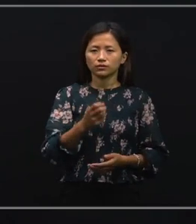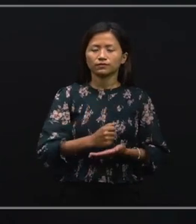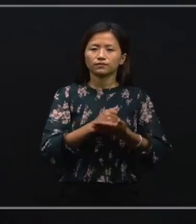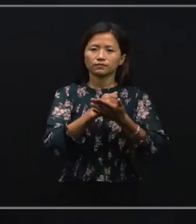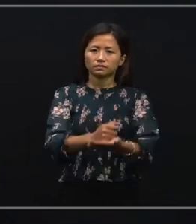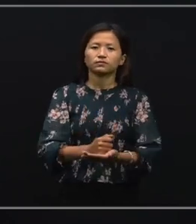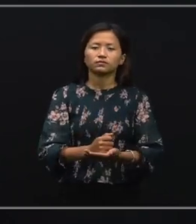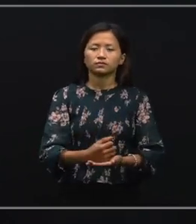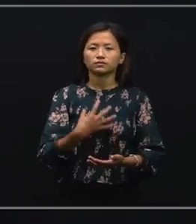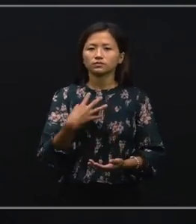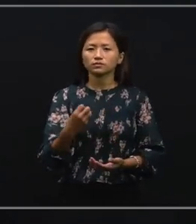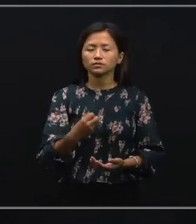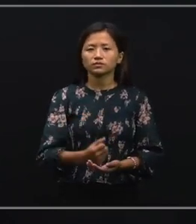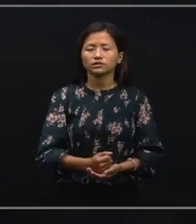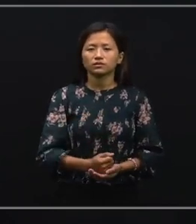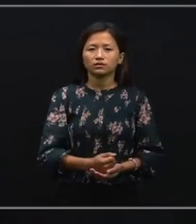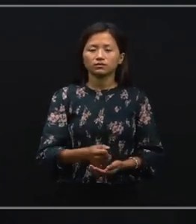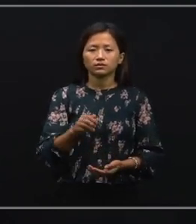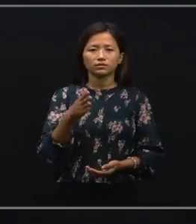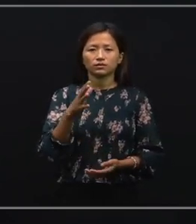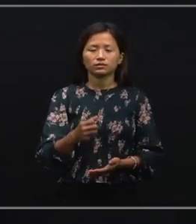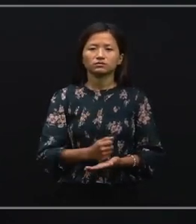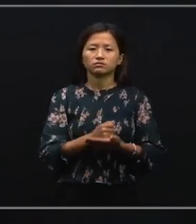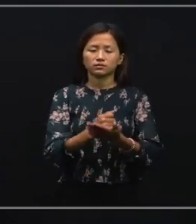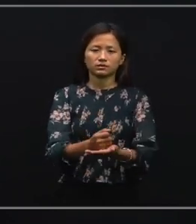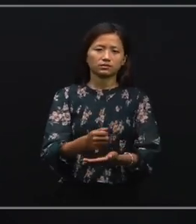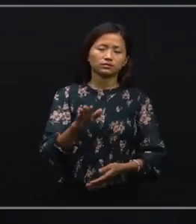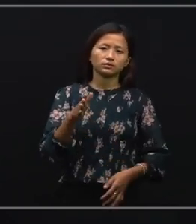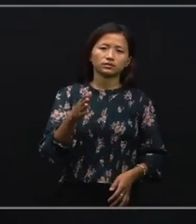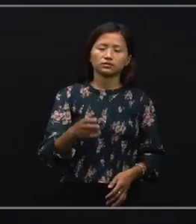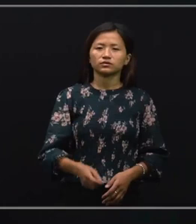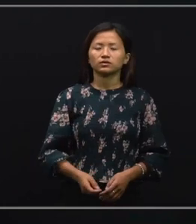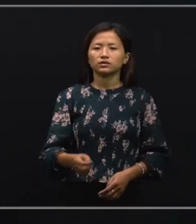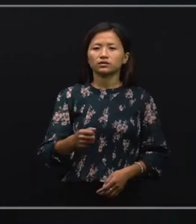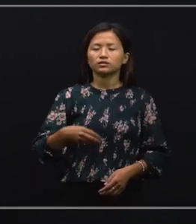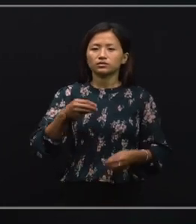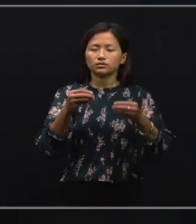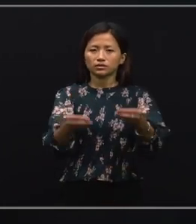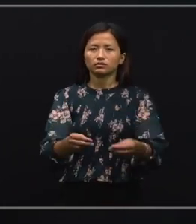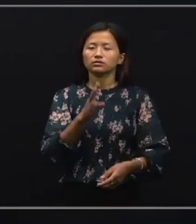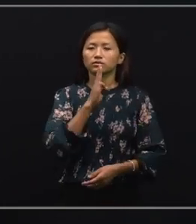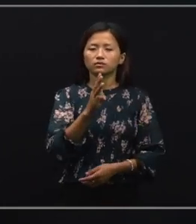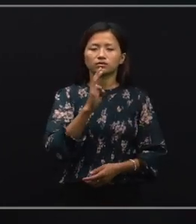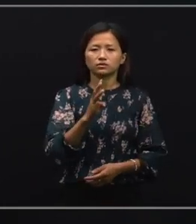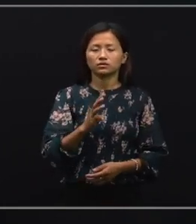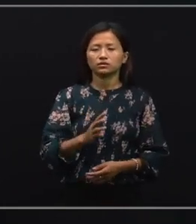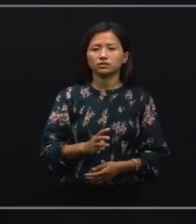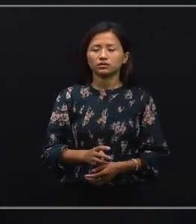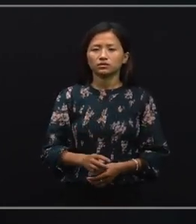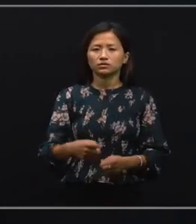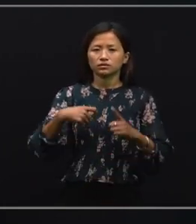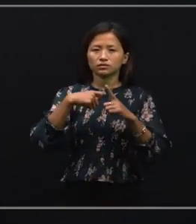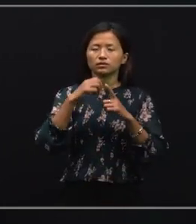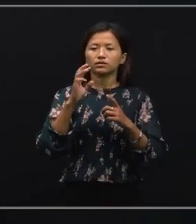help. Even though he wanted to help, it has become helpless for him, because he cannot get into the water in